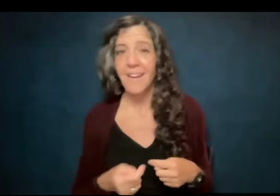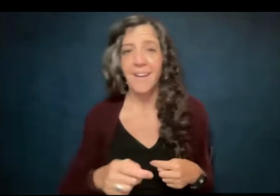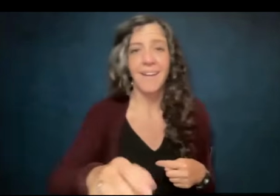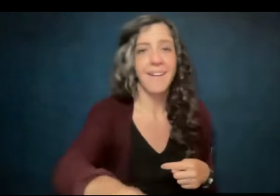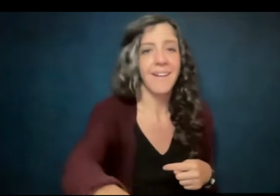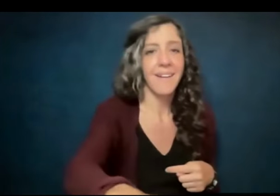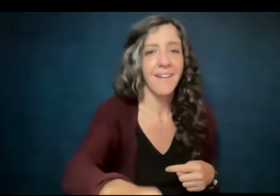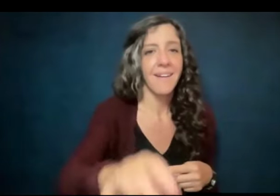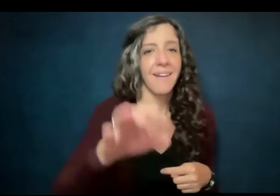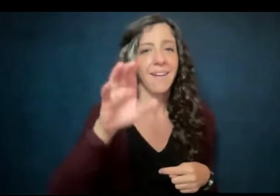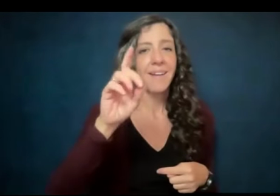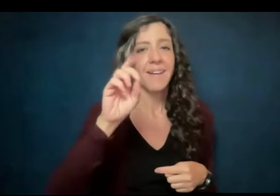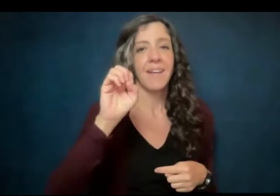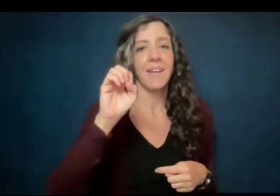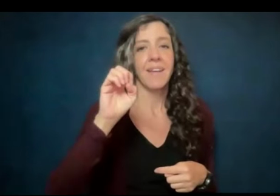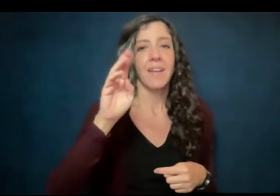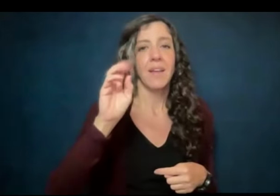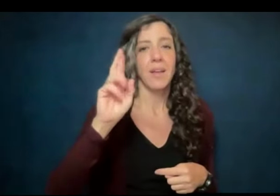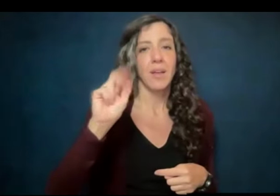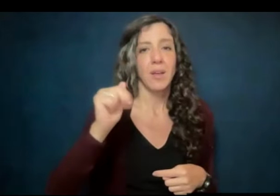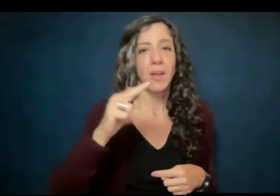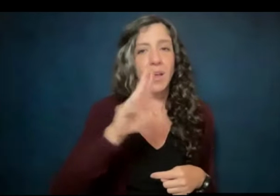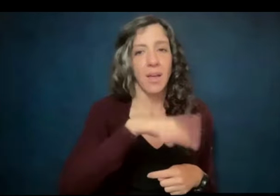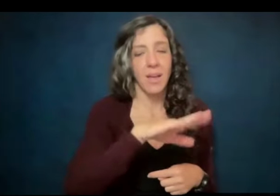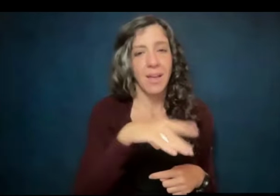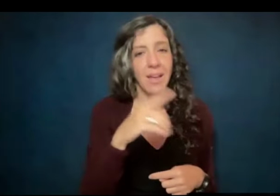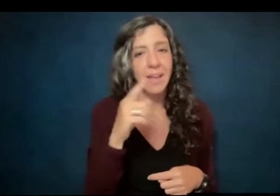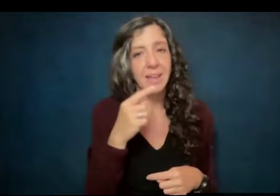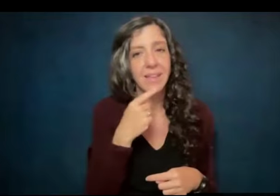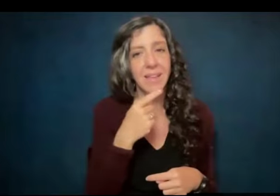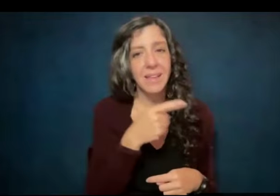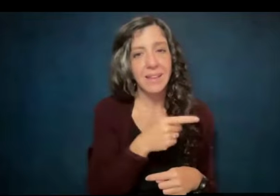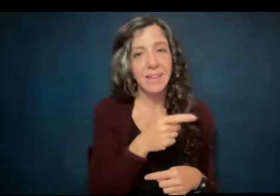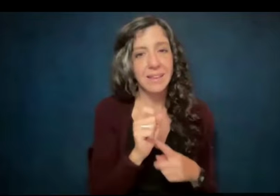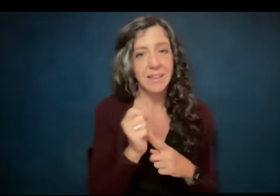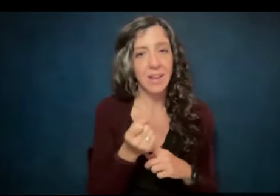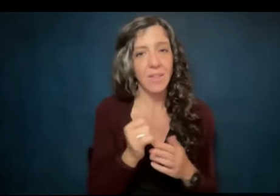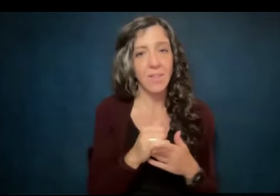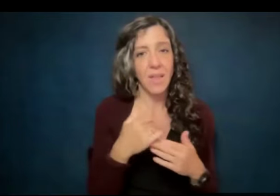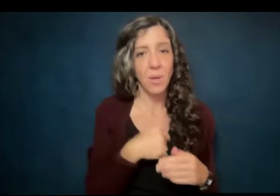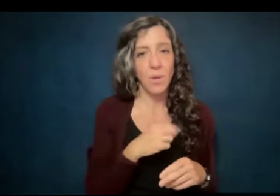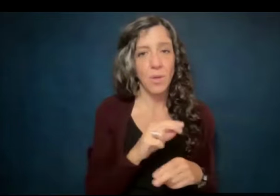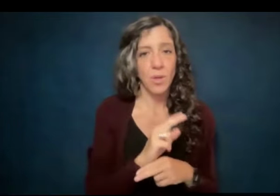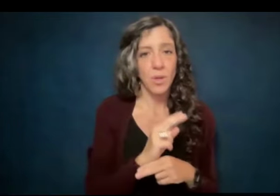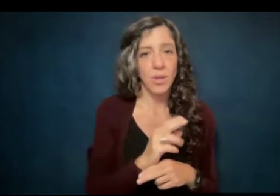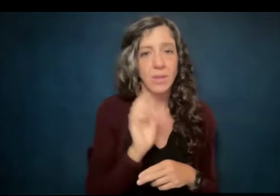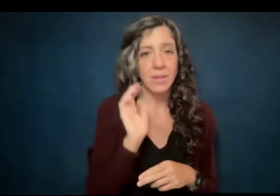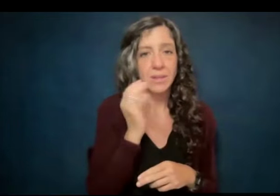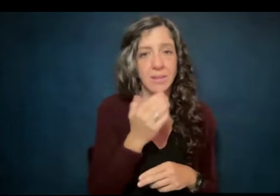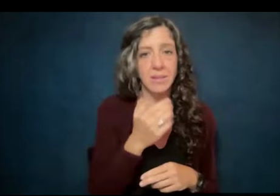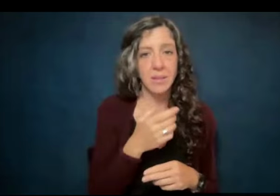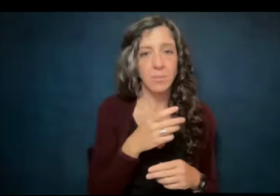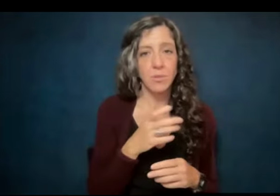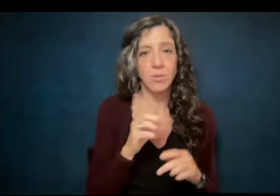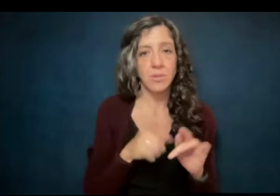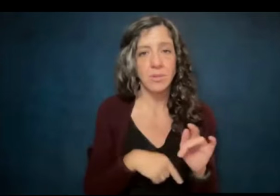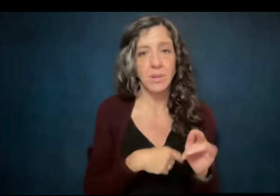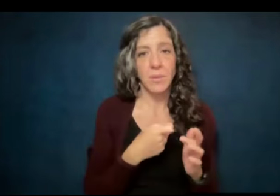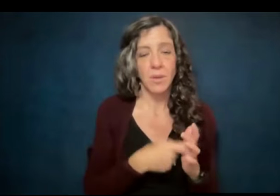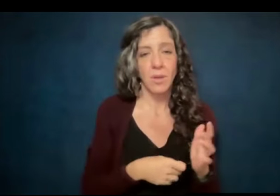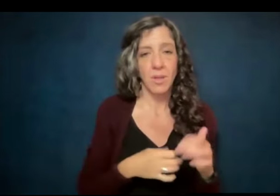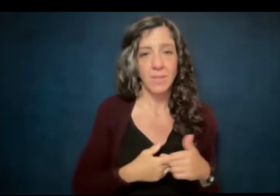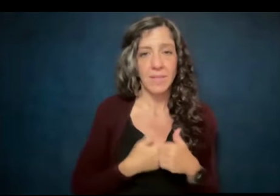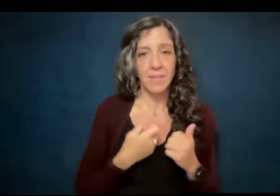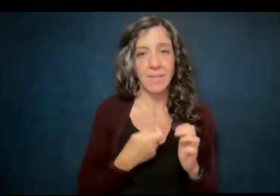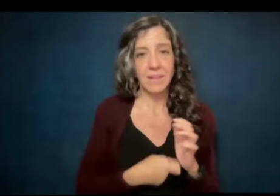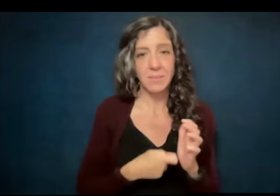Yeah, Aleda. So they said that it seems like the scenario that we use skipped over cost of living expenses while putting aside